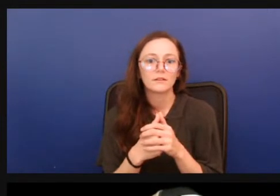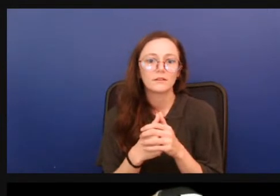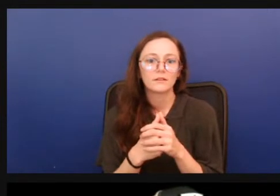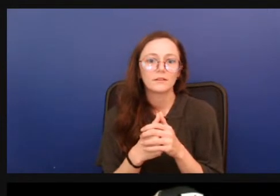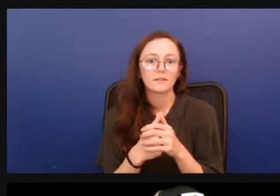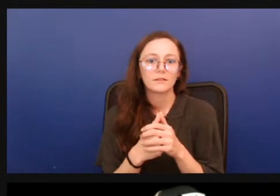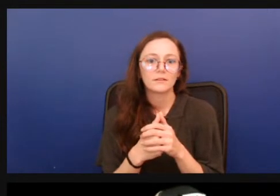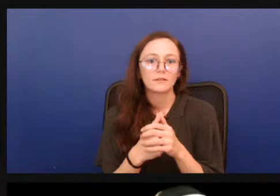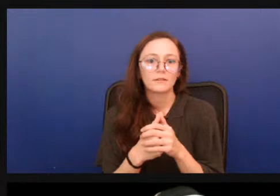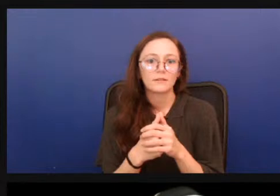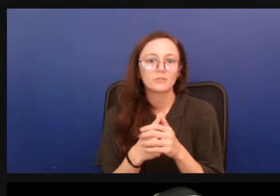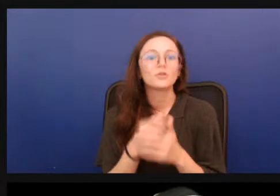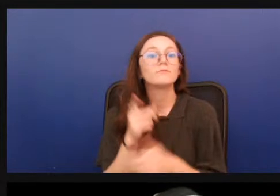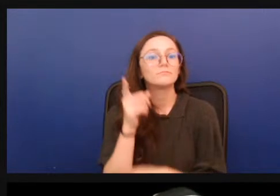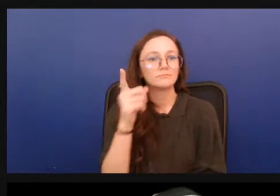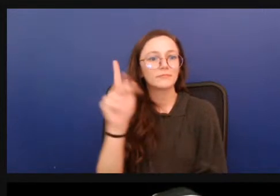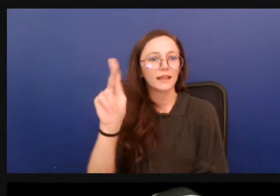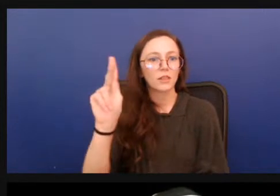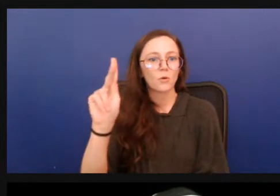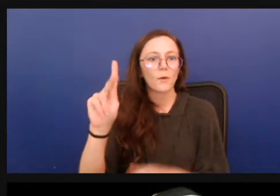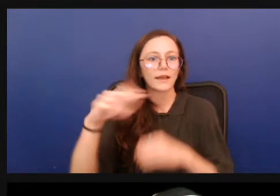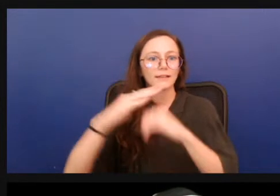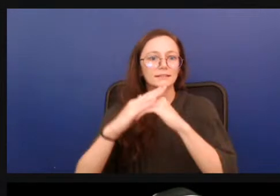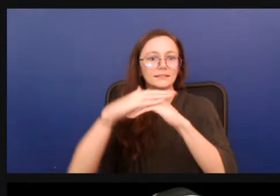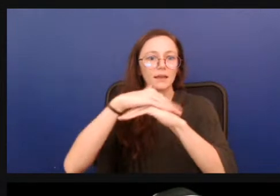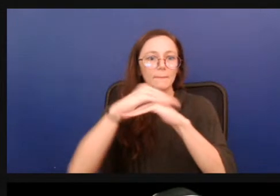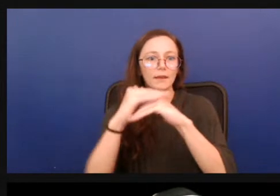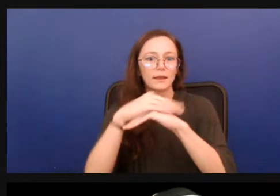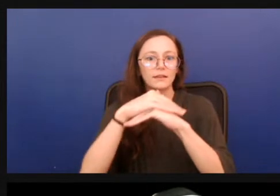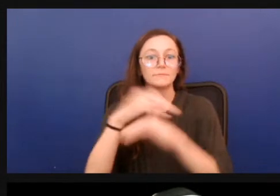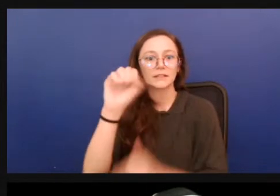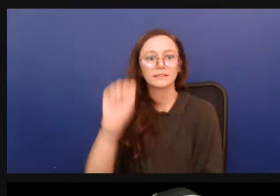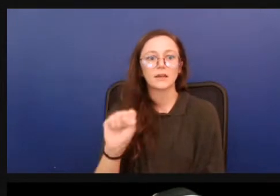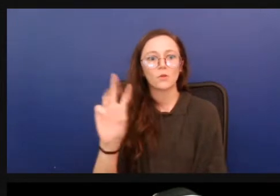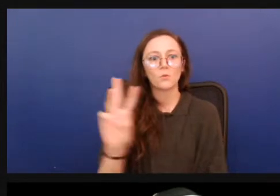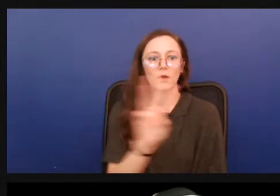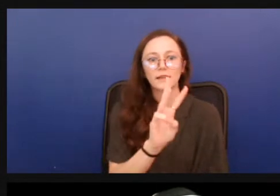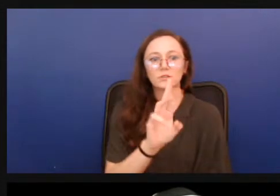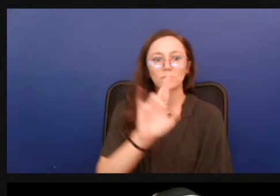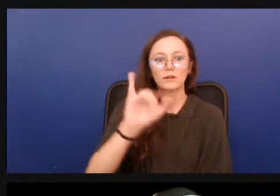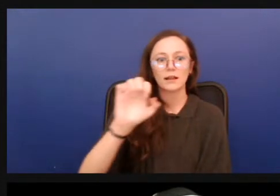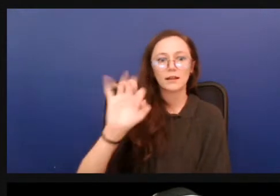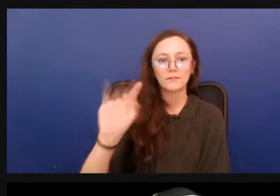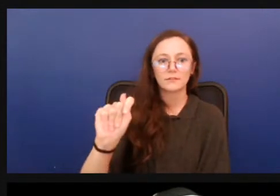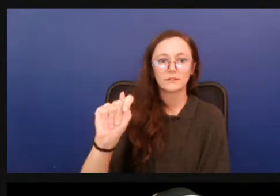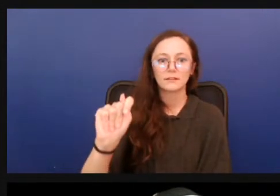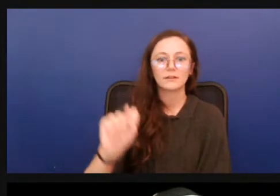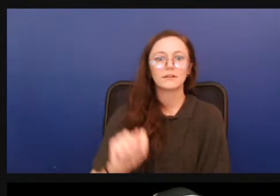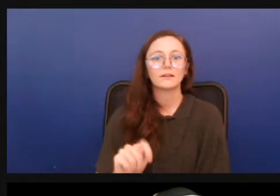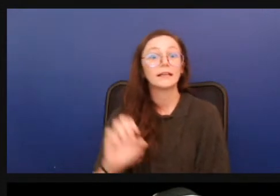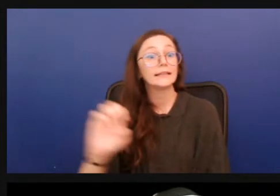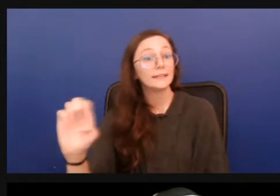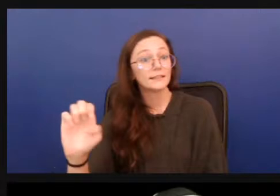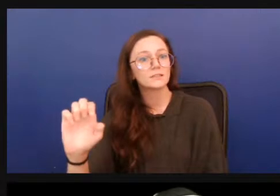is Kilauea Summit right there, Southwest Rift, East Rift, Helena Fault Zone. They have it labeled larger